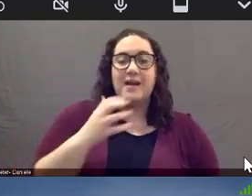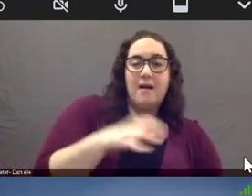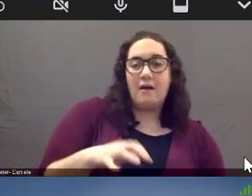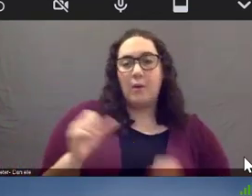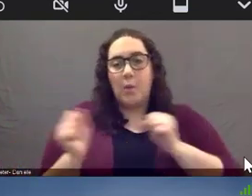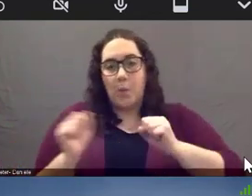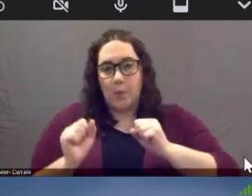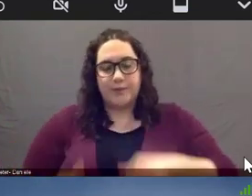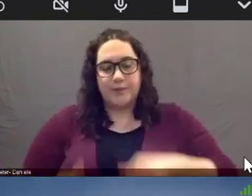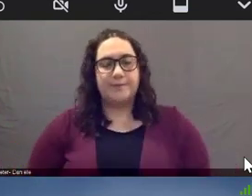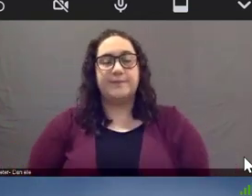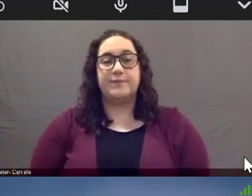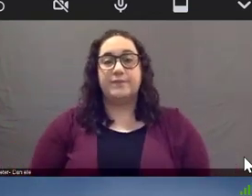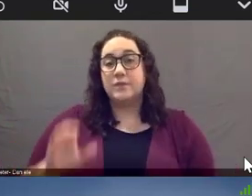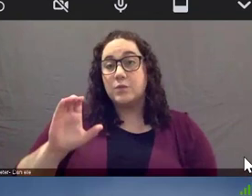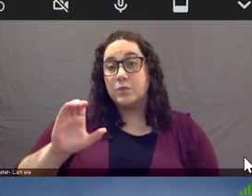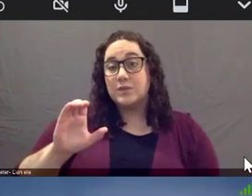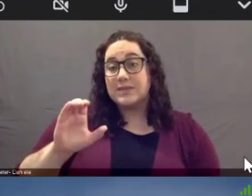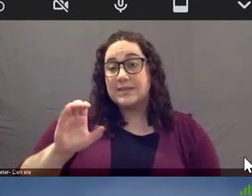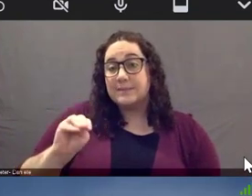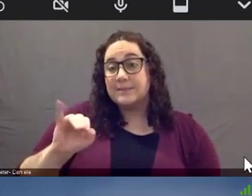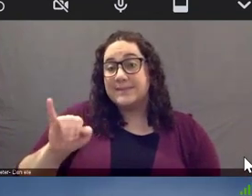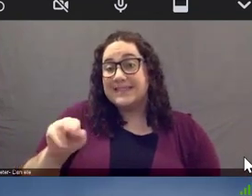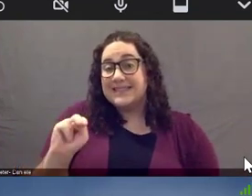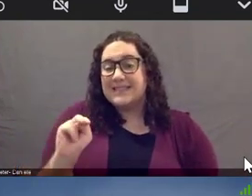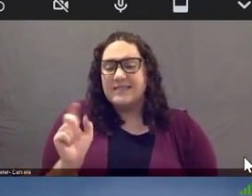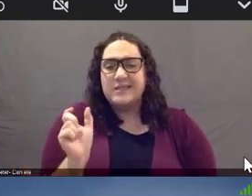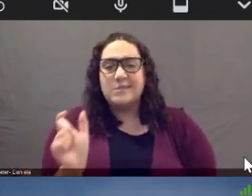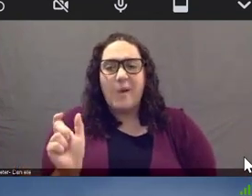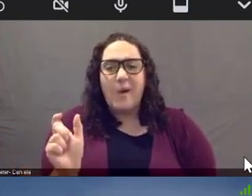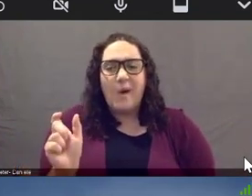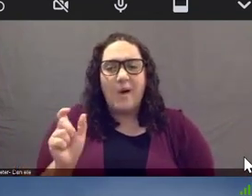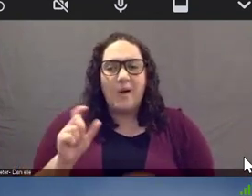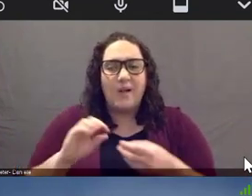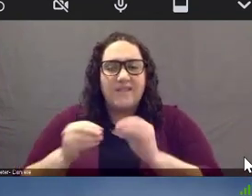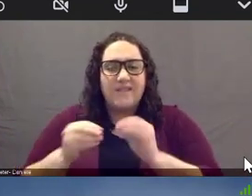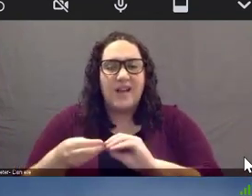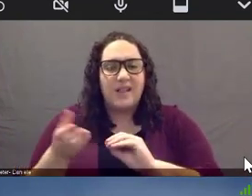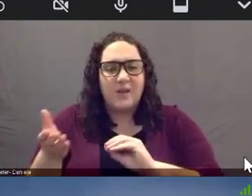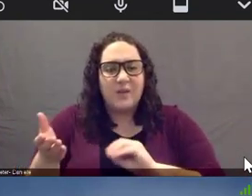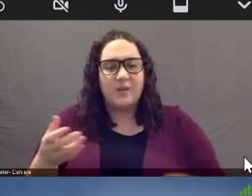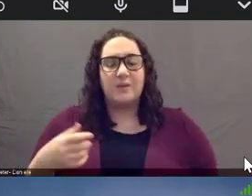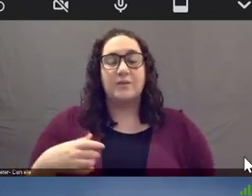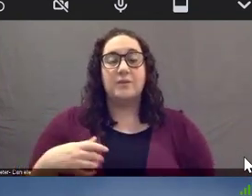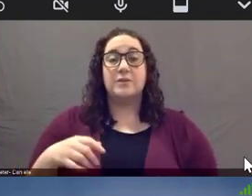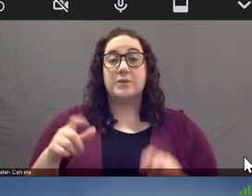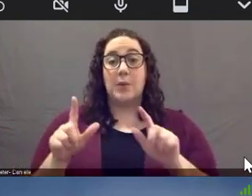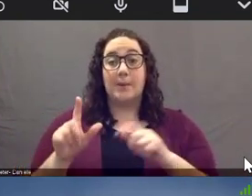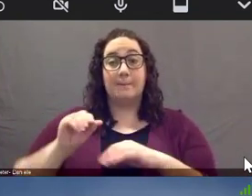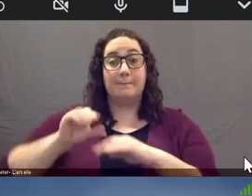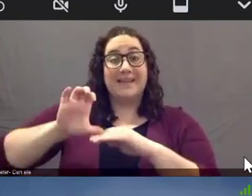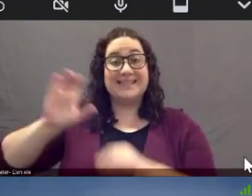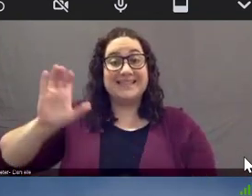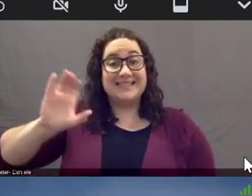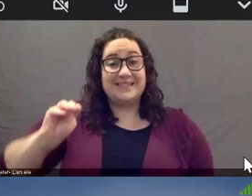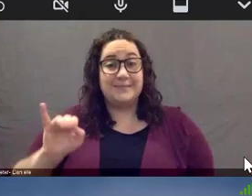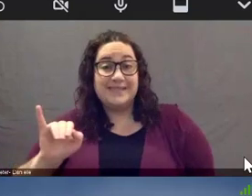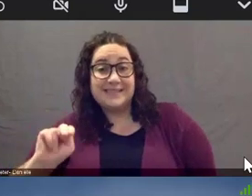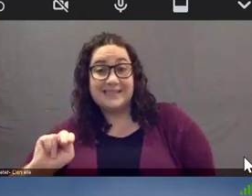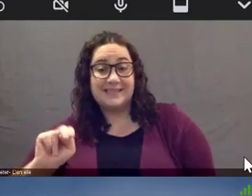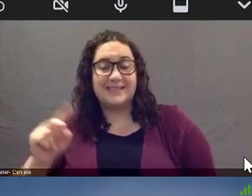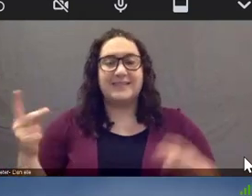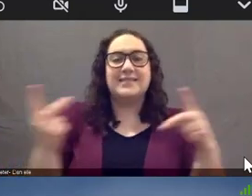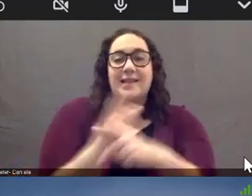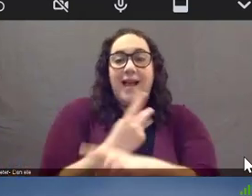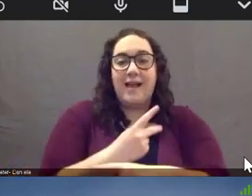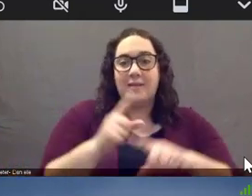the smaller value on the cold side. So now we take big Cmin multiplied by our biggest temperature difference, and